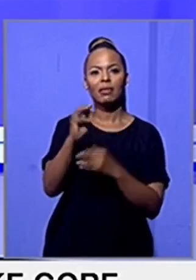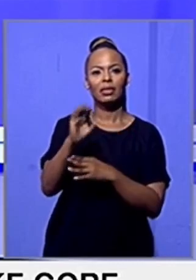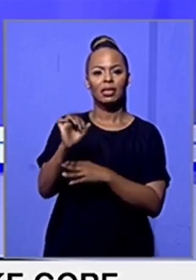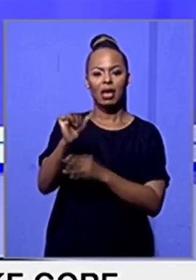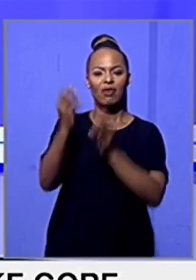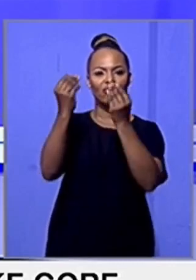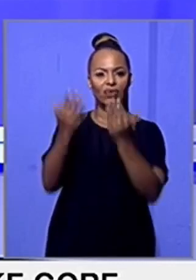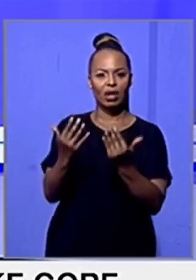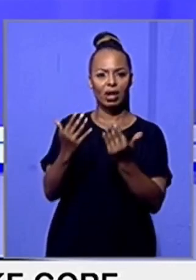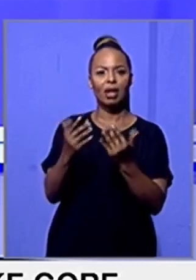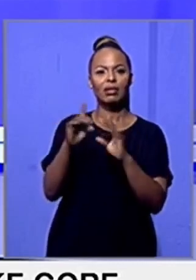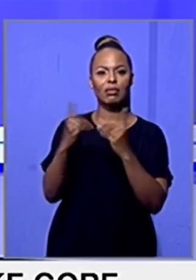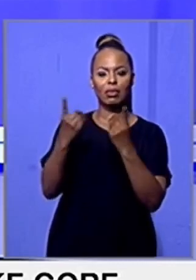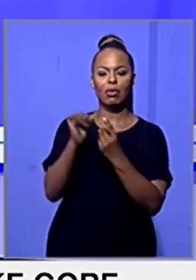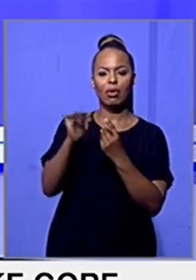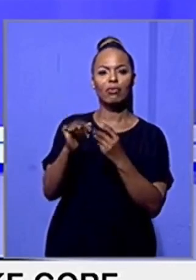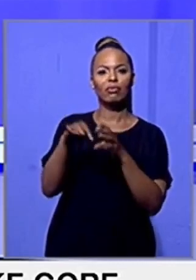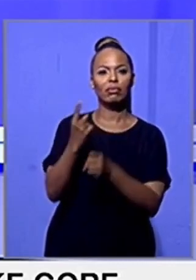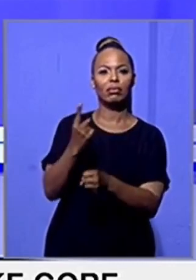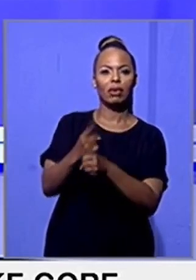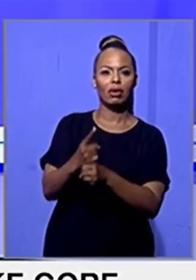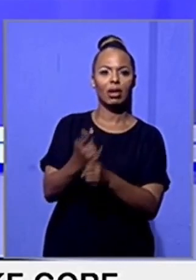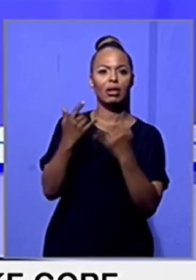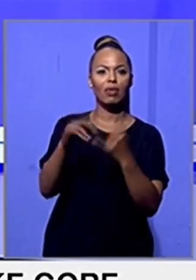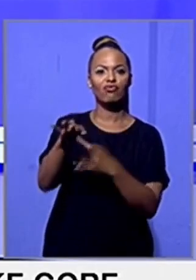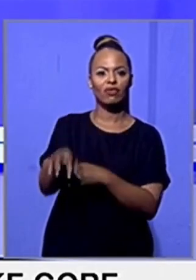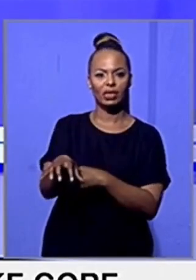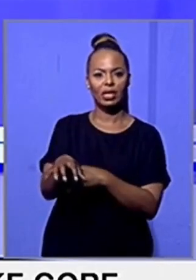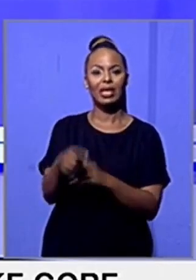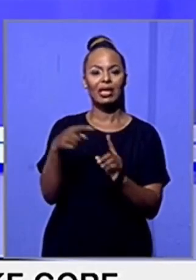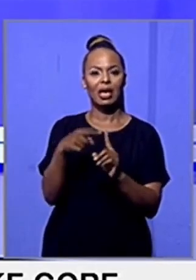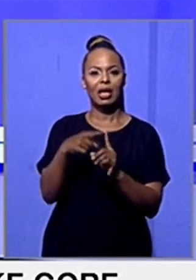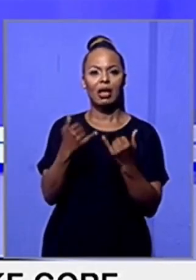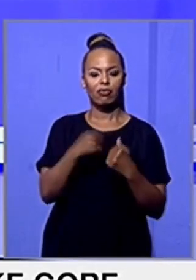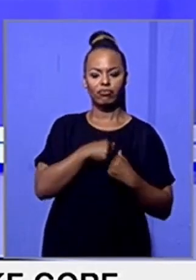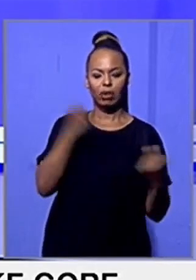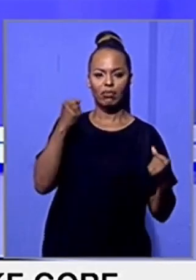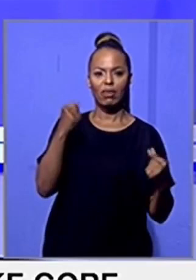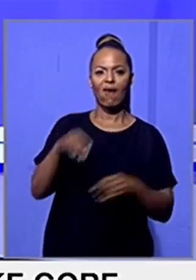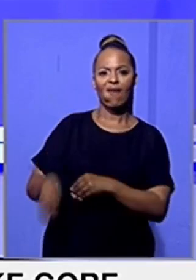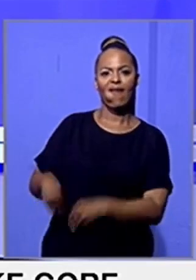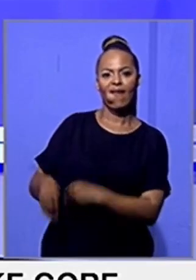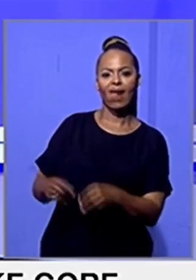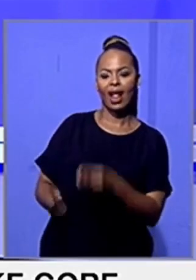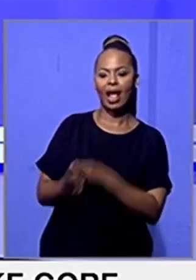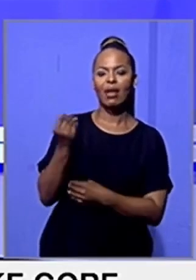boitekanelo mono Gauteng yo a neng a ntsha musi ka sekhurumelo ka ga bonwenwe jwa dithendara kwa lefapheng.